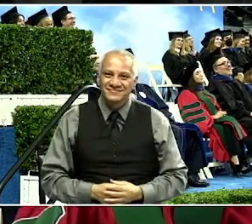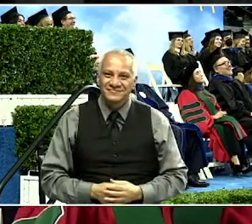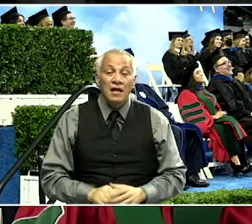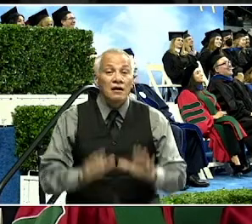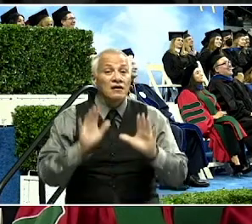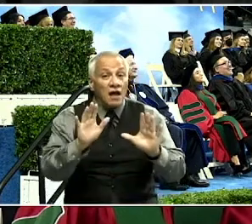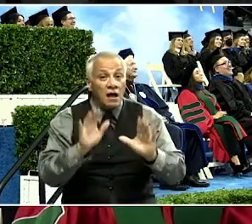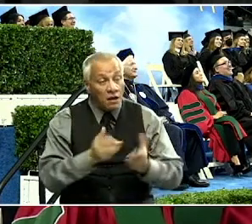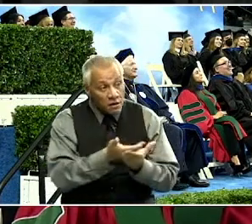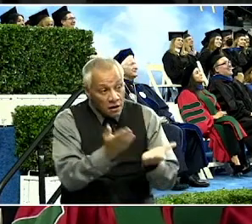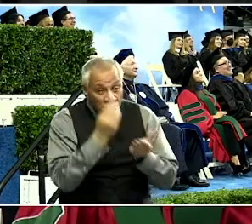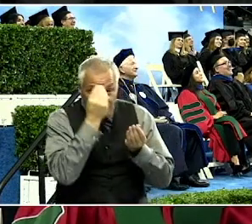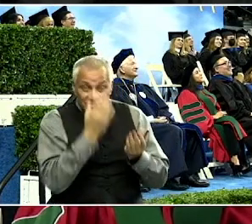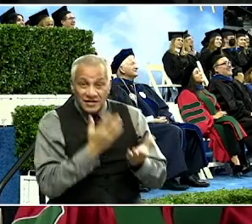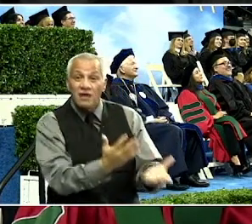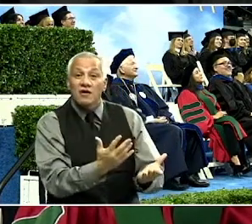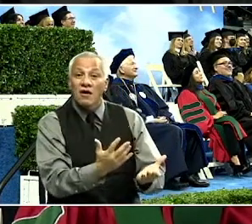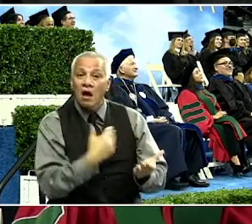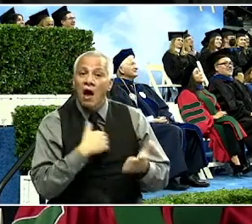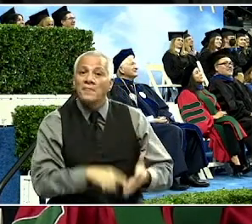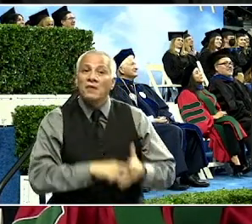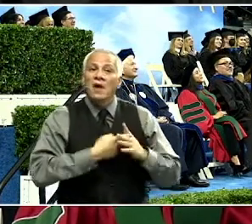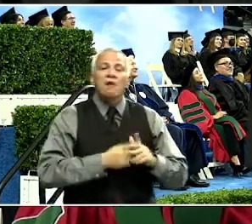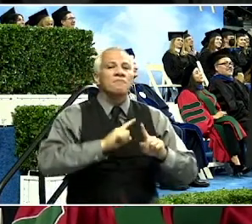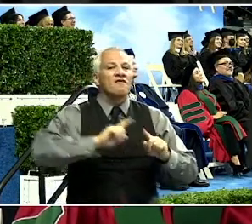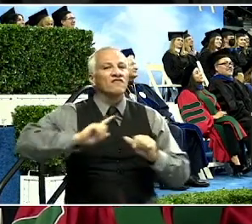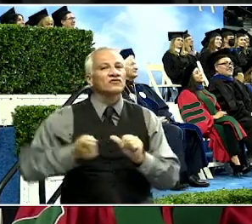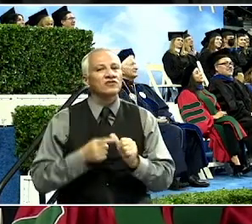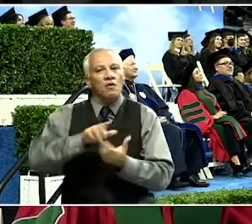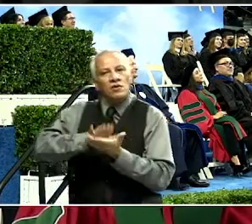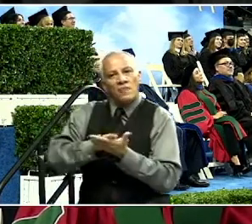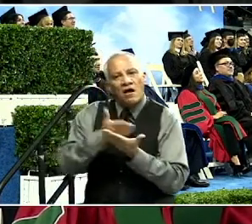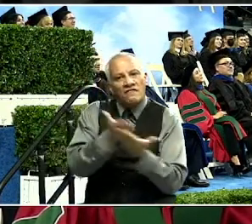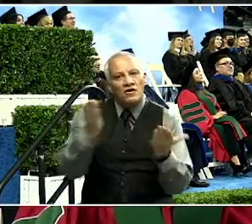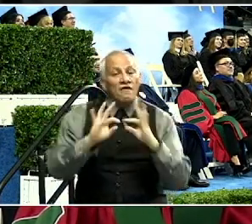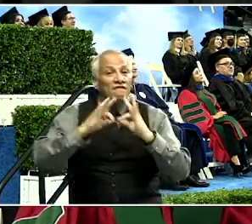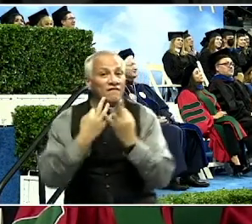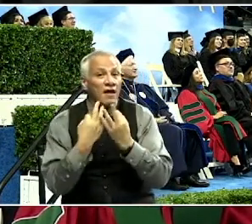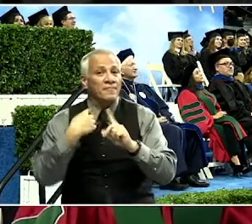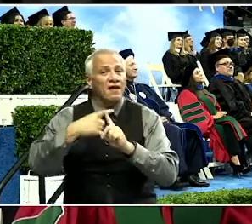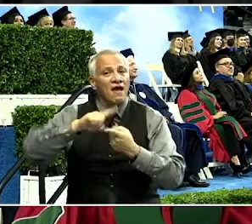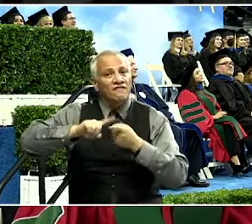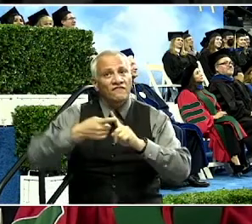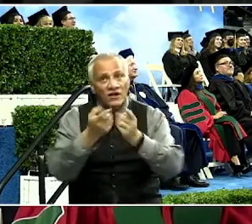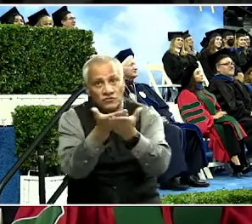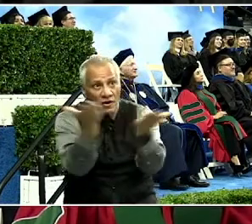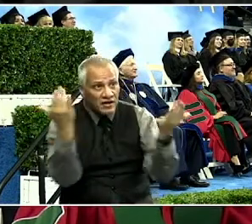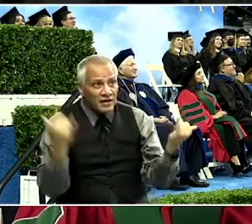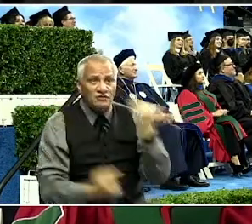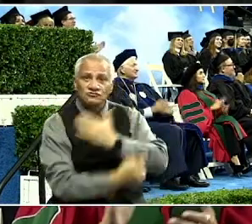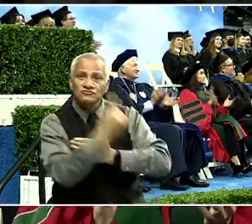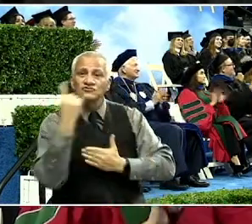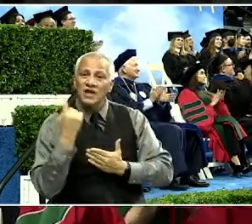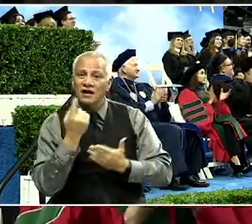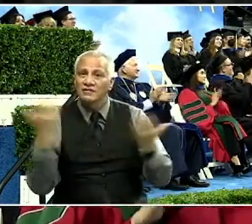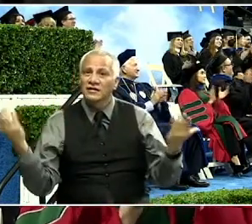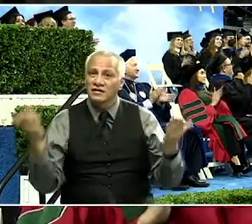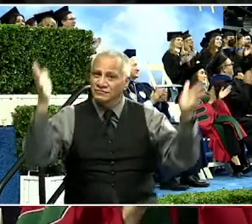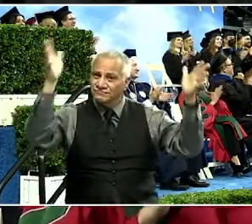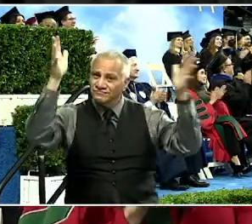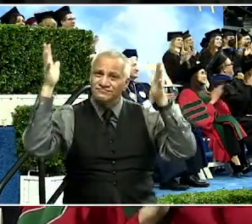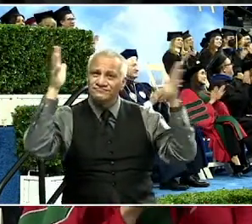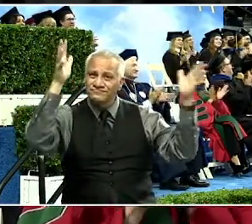Now, graduates, before I begin, I want you all to give a round of applause once again for your family and friends here today and throughout your life who helped you get to